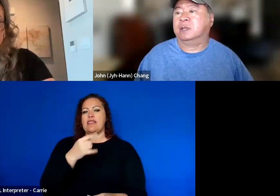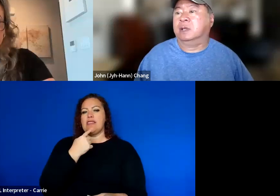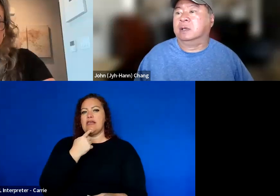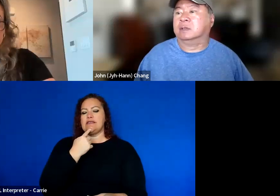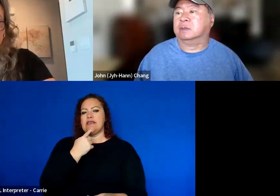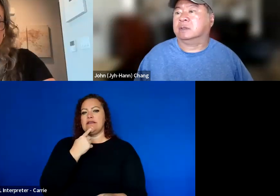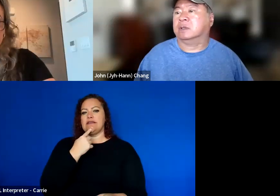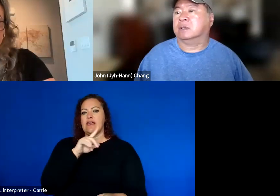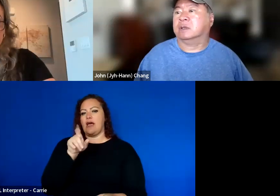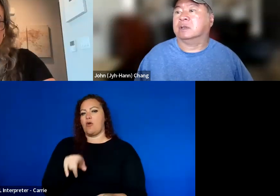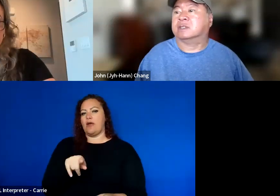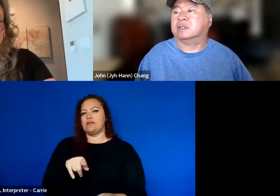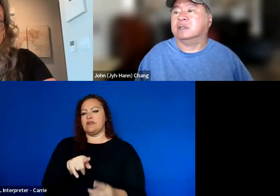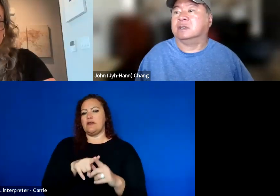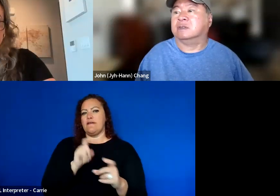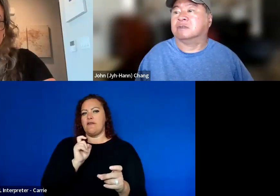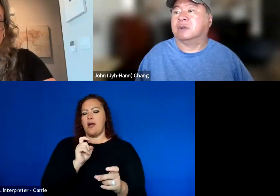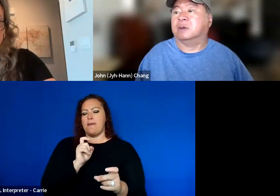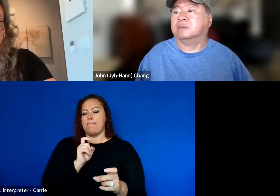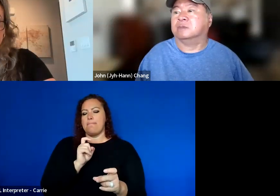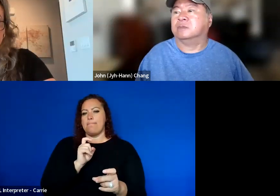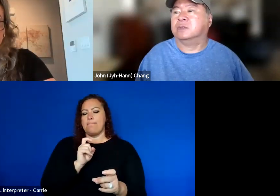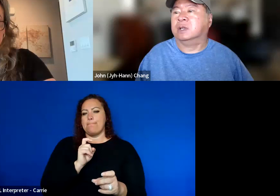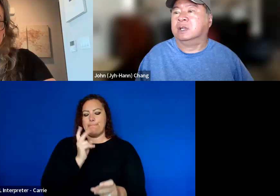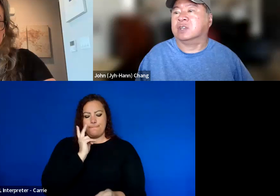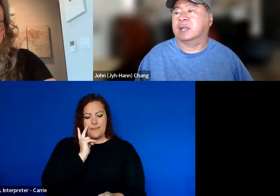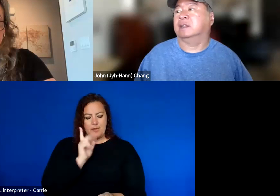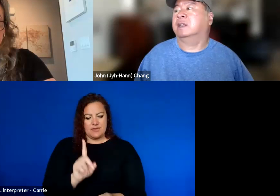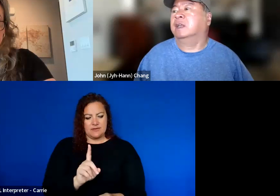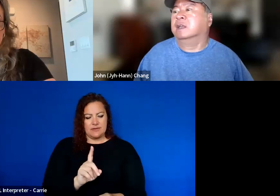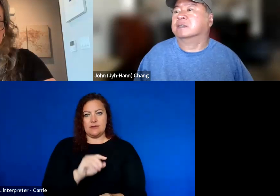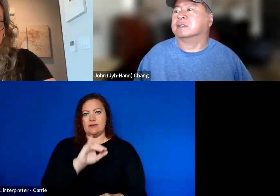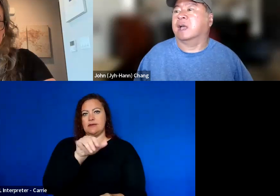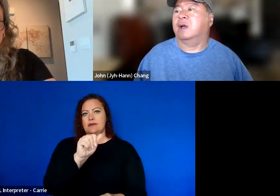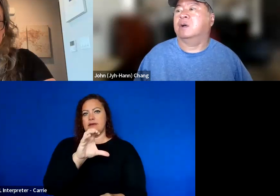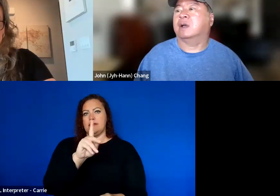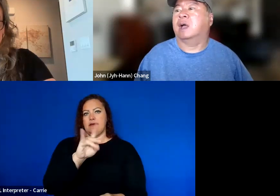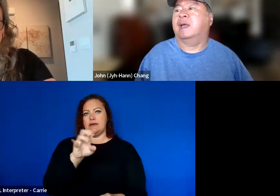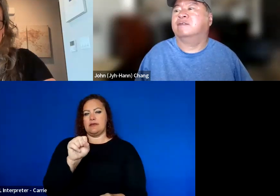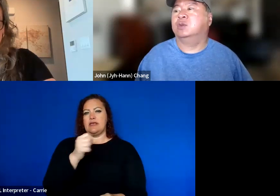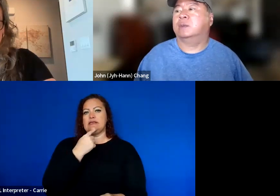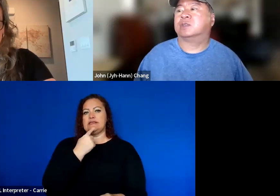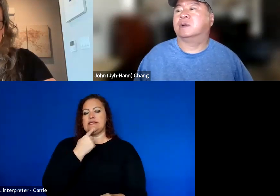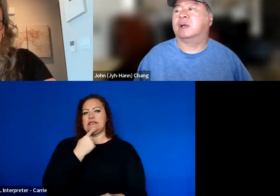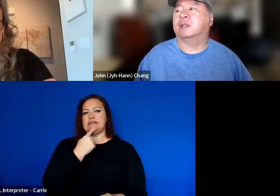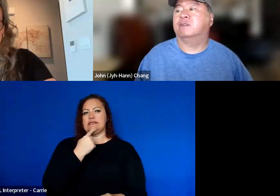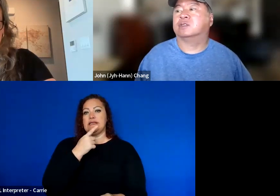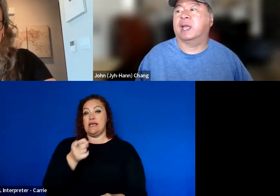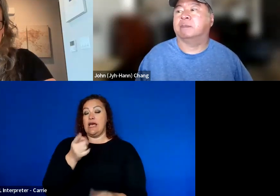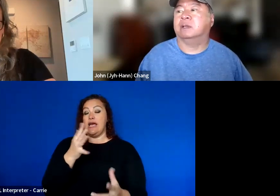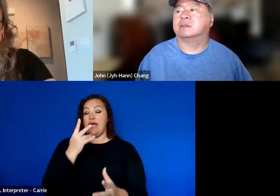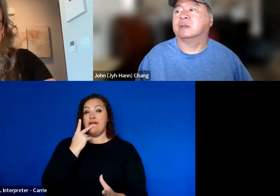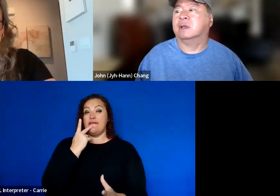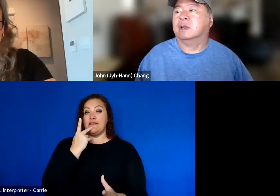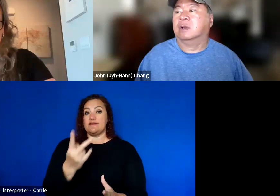from let's see, from Jackie says, how have you observed how levels